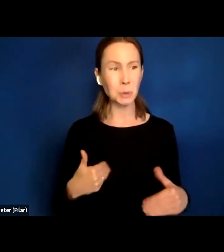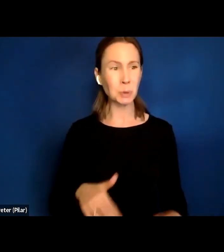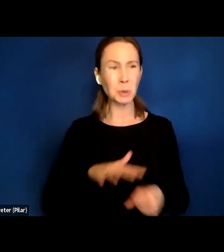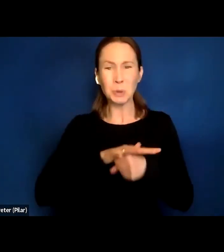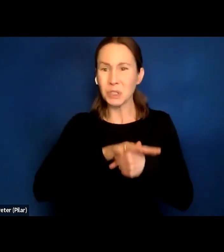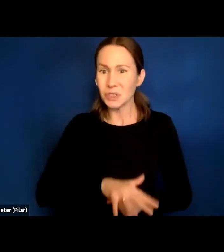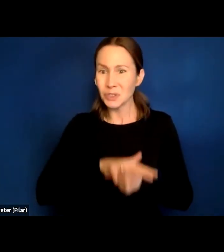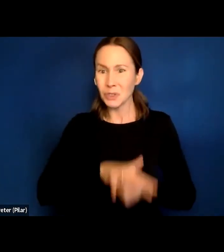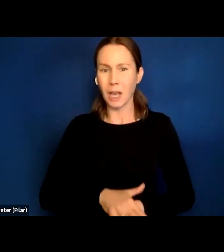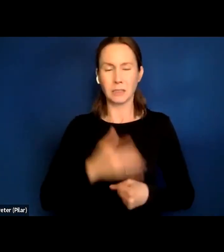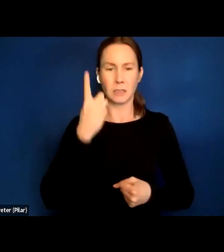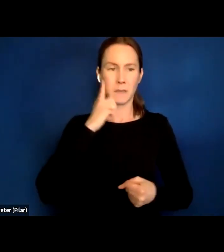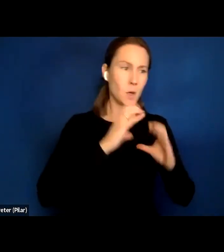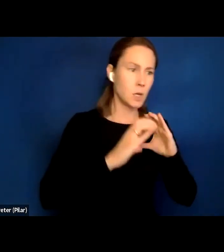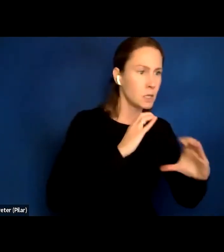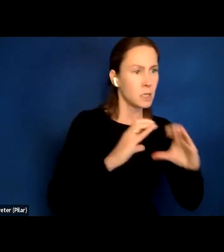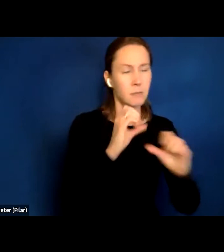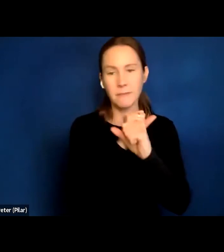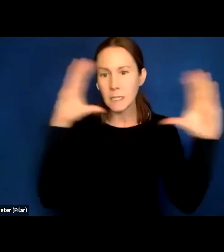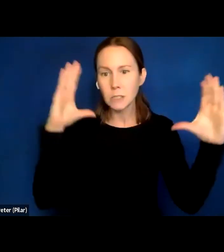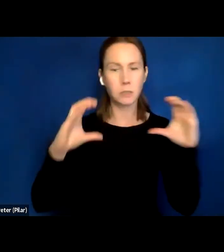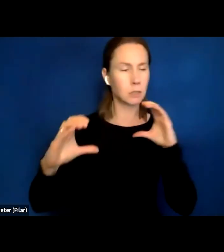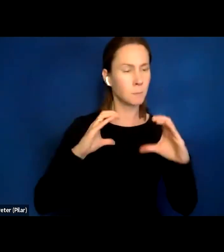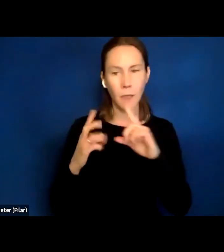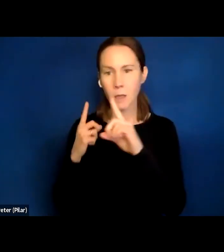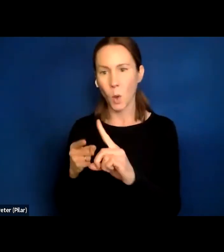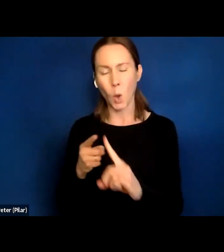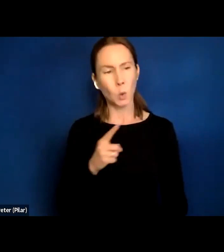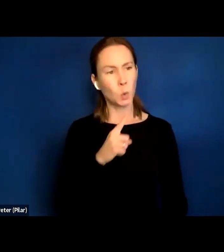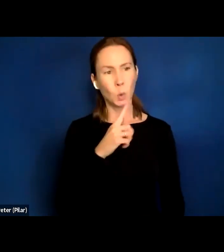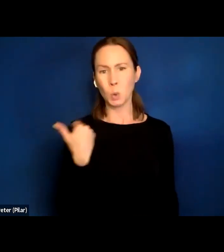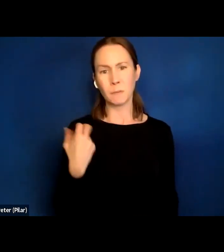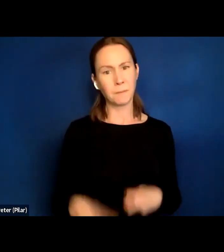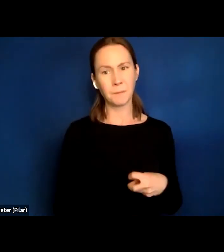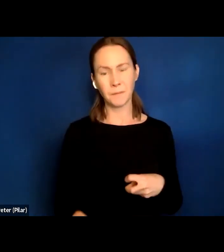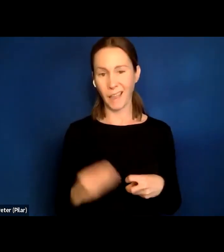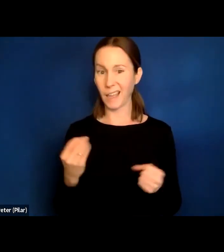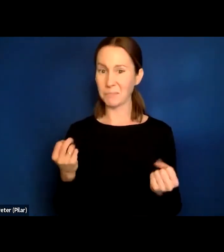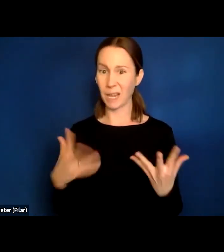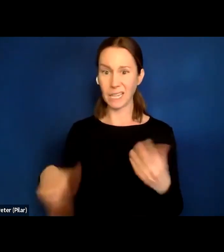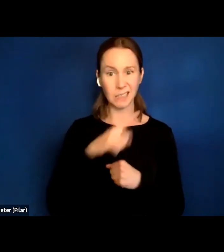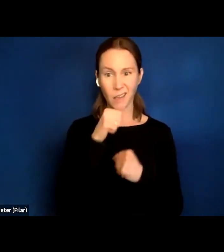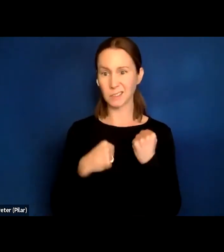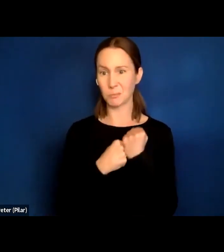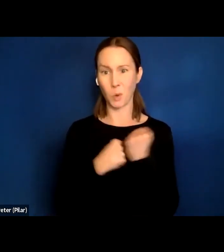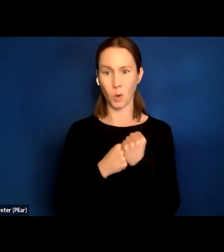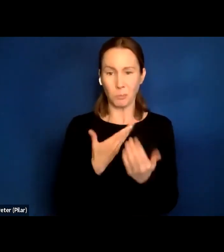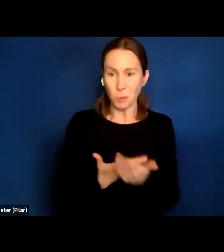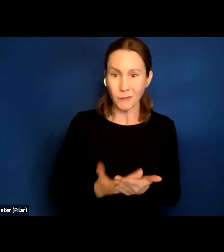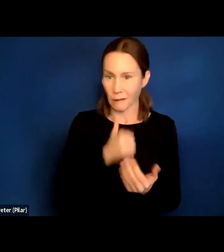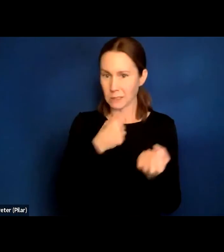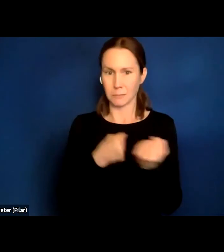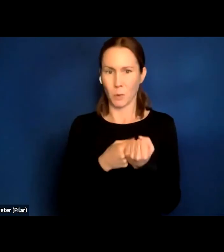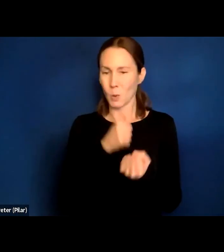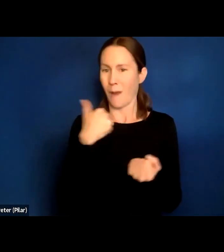to communicate a vision and a goal that is not concrete and may not be supported by numbers and evidence or have the clear benchmark